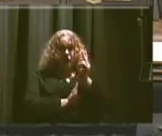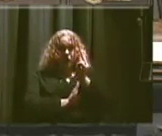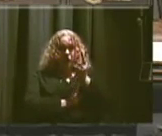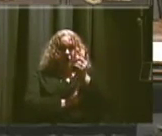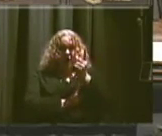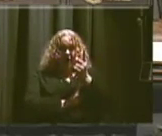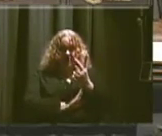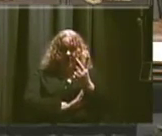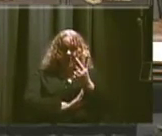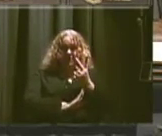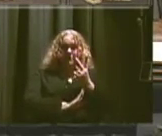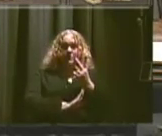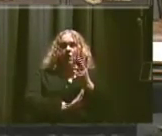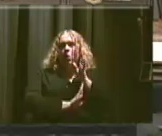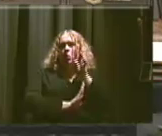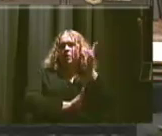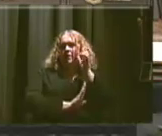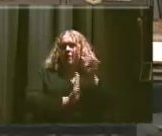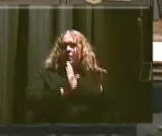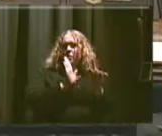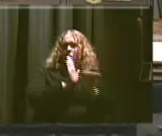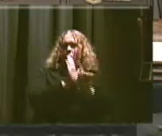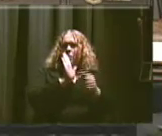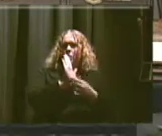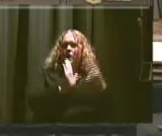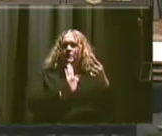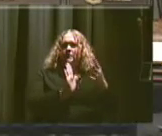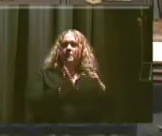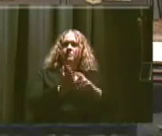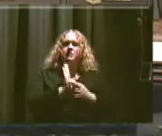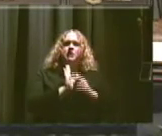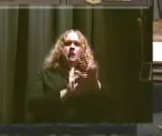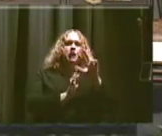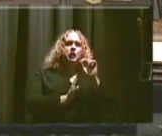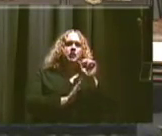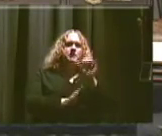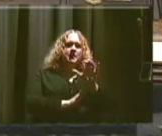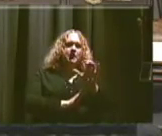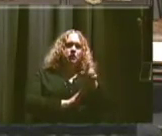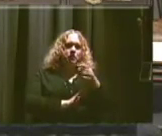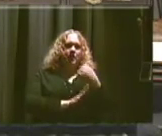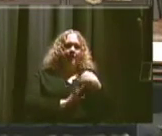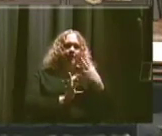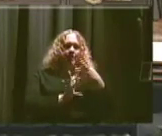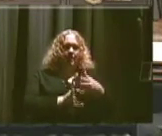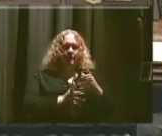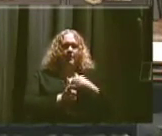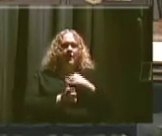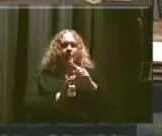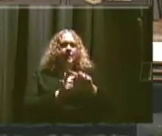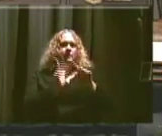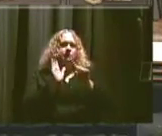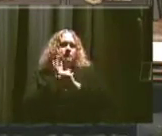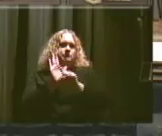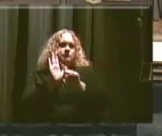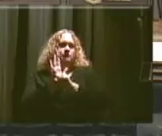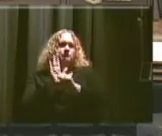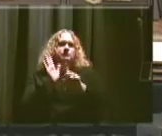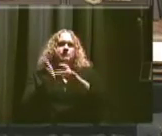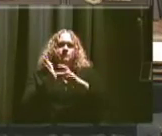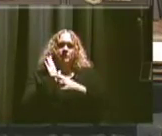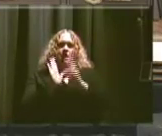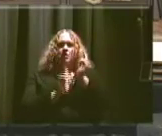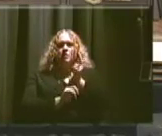will sound once, and that is your signal that you got 30 seconds left. At the end of that, the bell sounds twice, meaning that